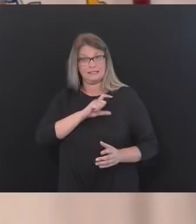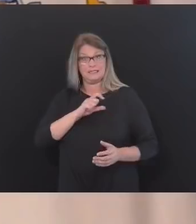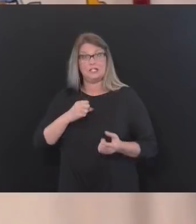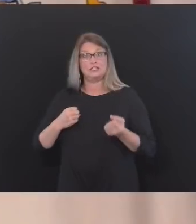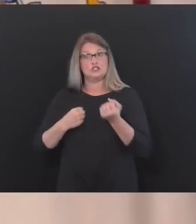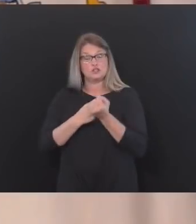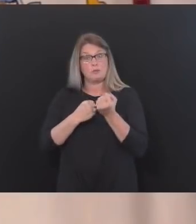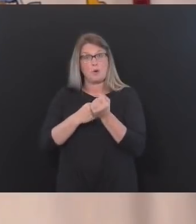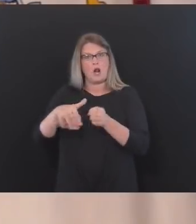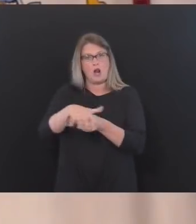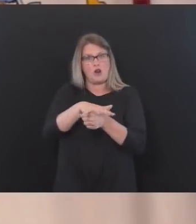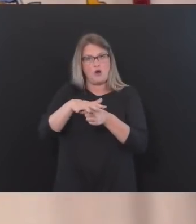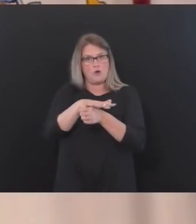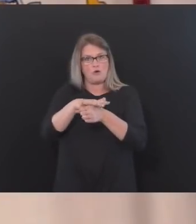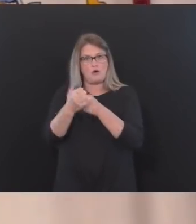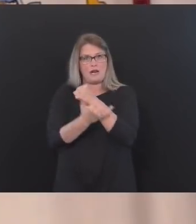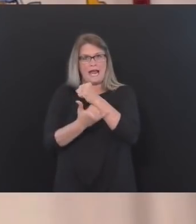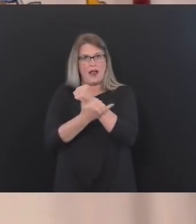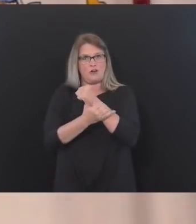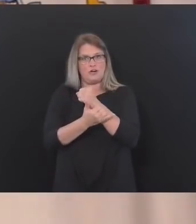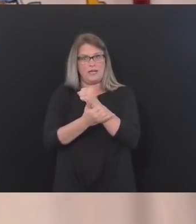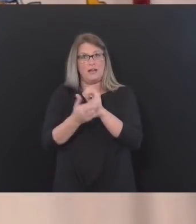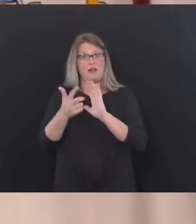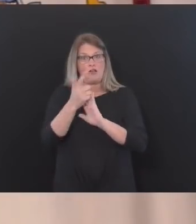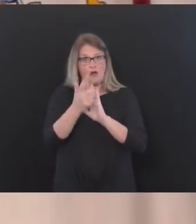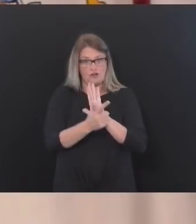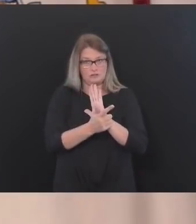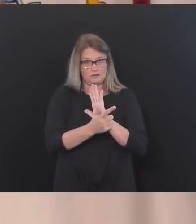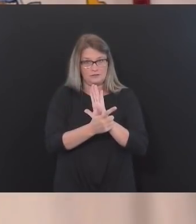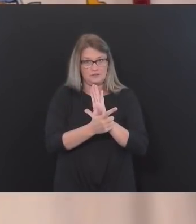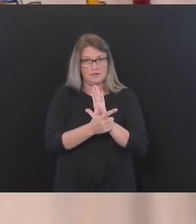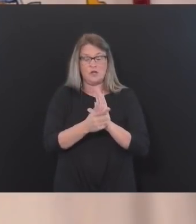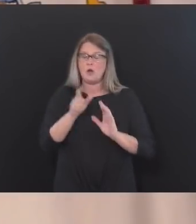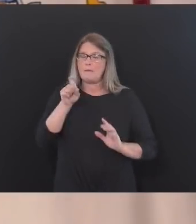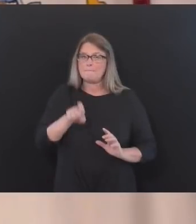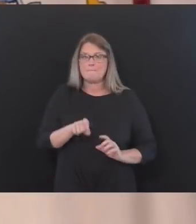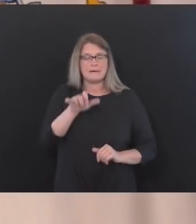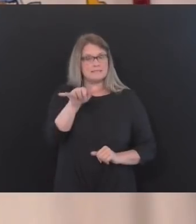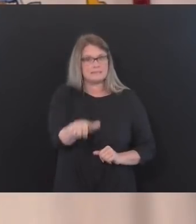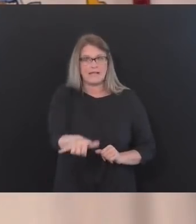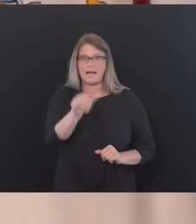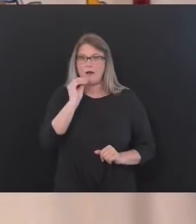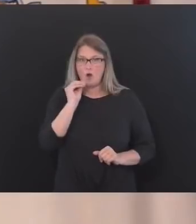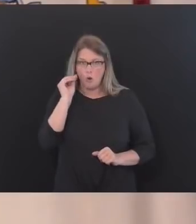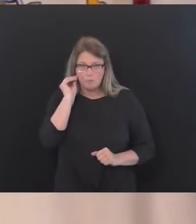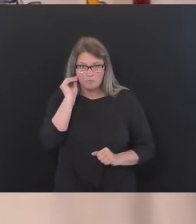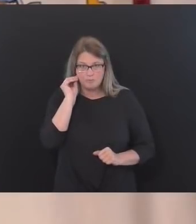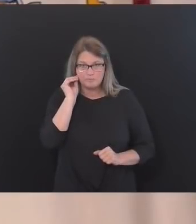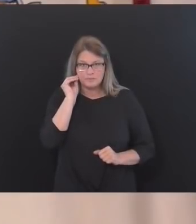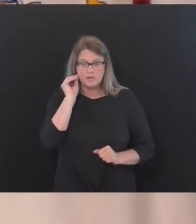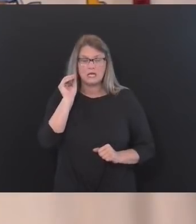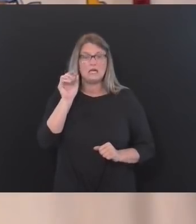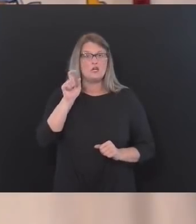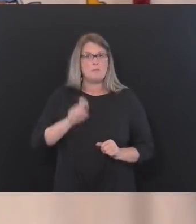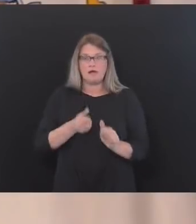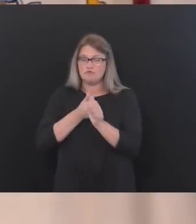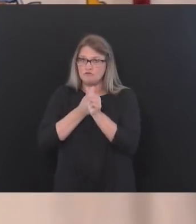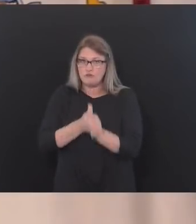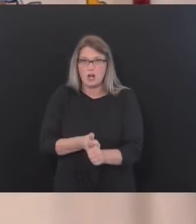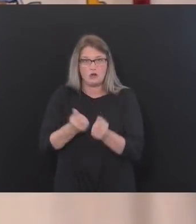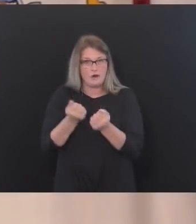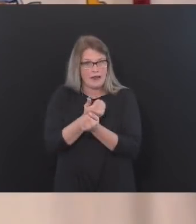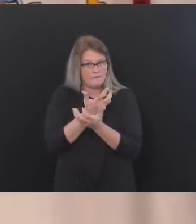orders. We've got to stay at home. We've got to listen, and we've got to take heed to everything we're